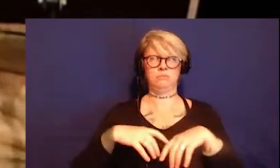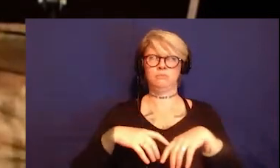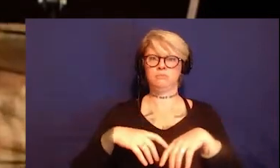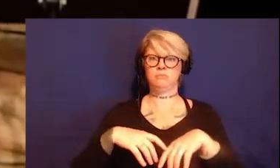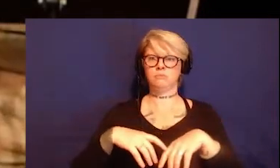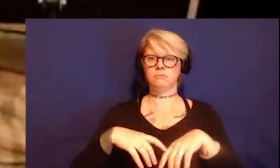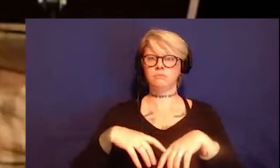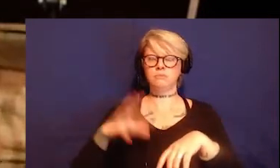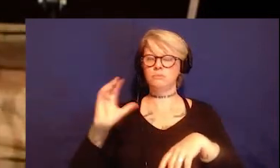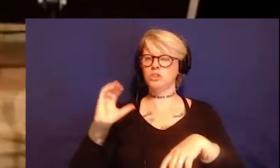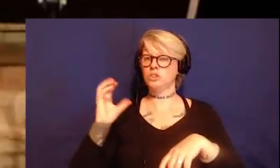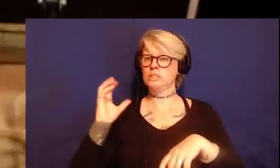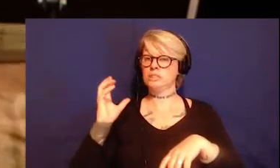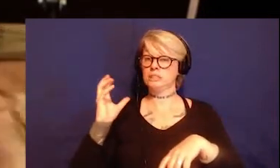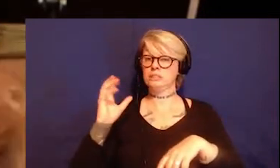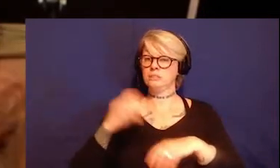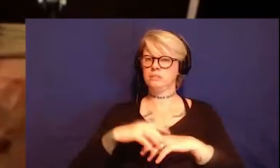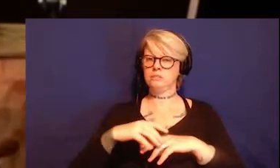Crazy man.